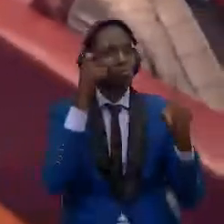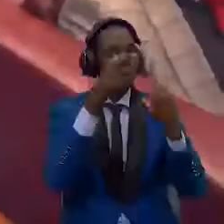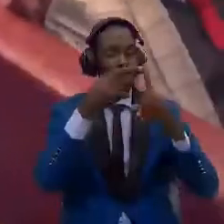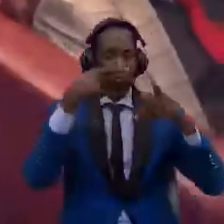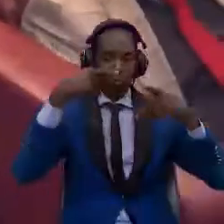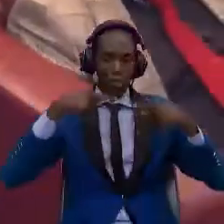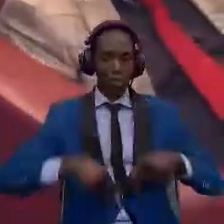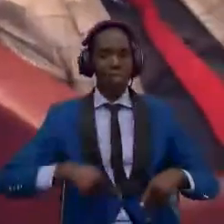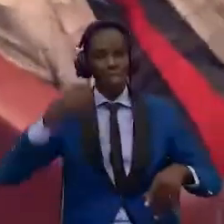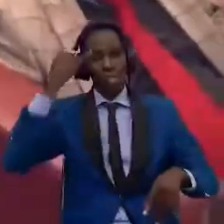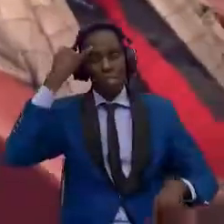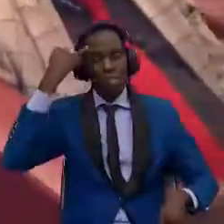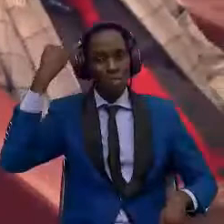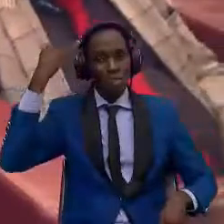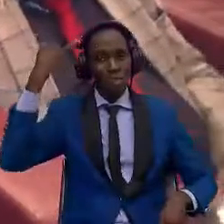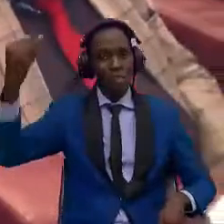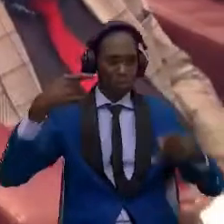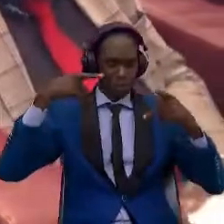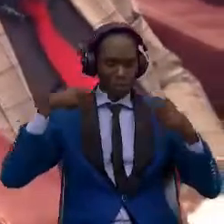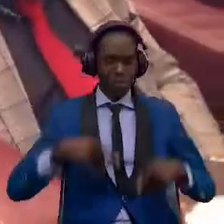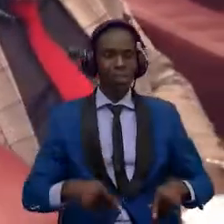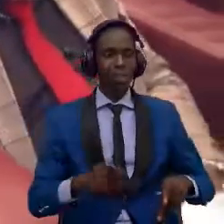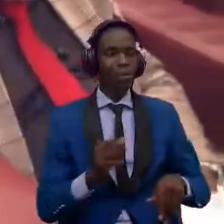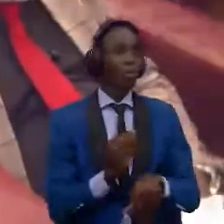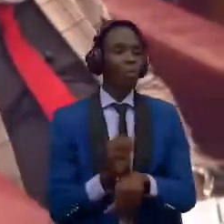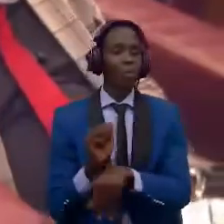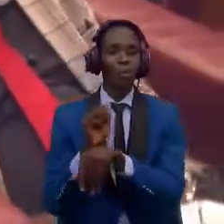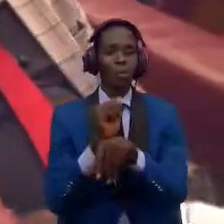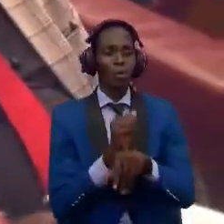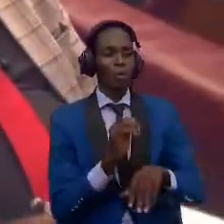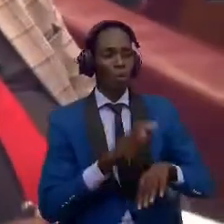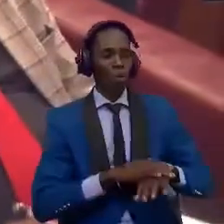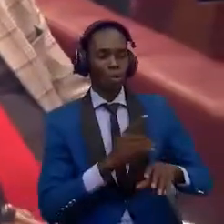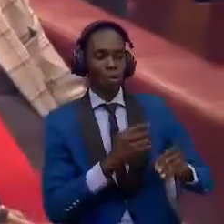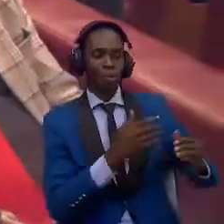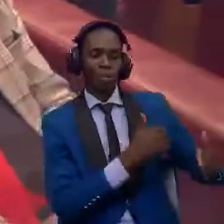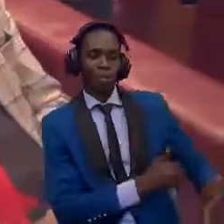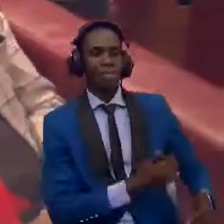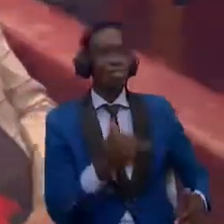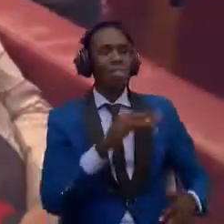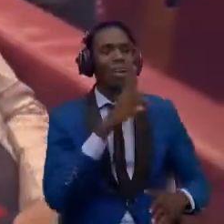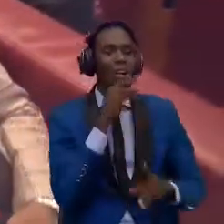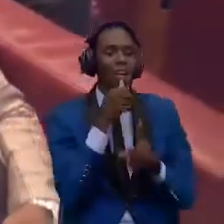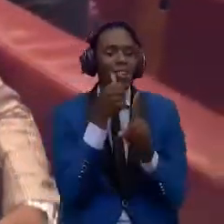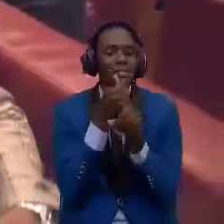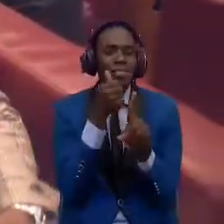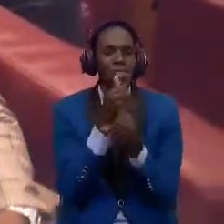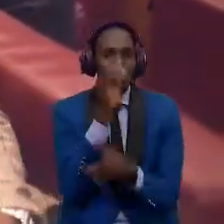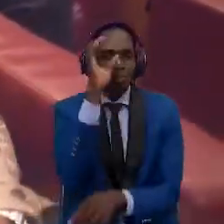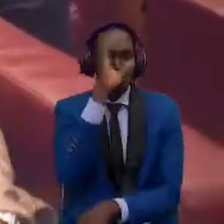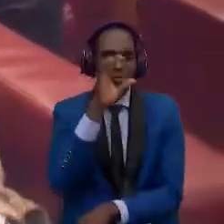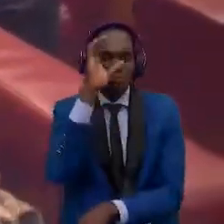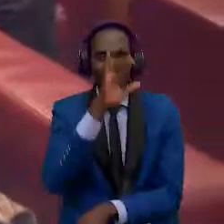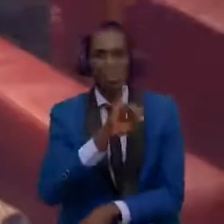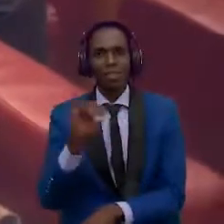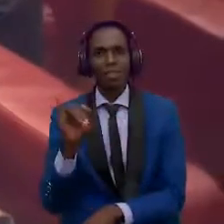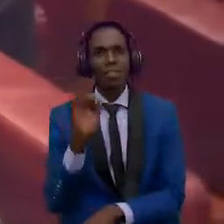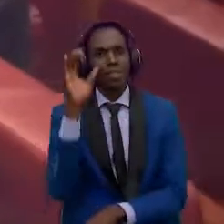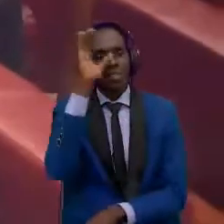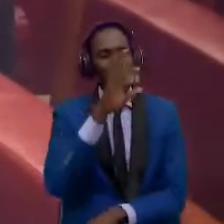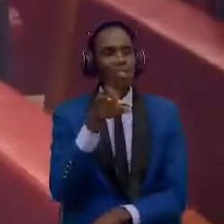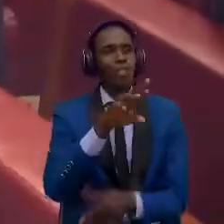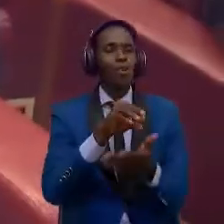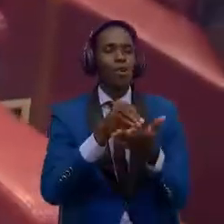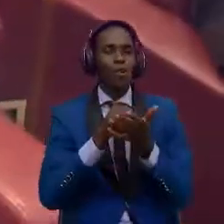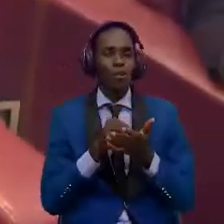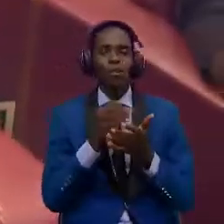of ideal, another kind of involvement on the side. They're self-seeking. They all seek their own,